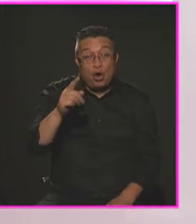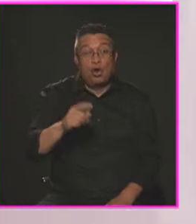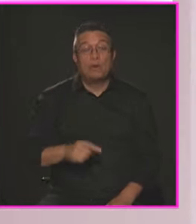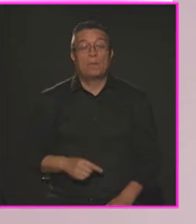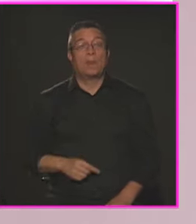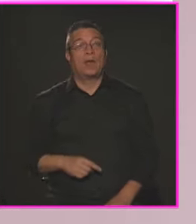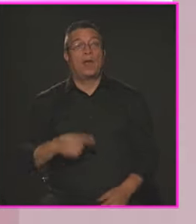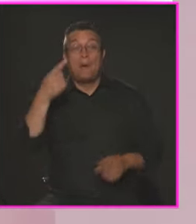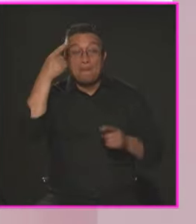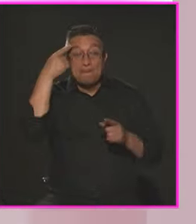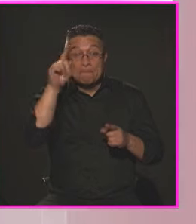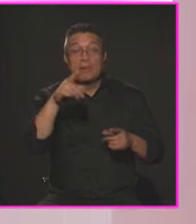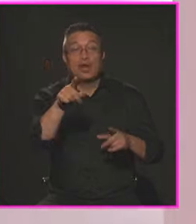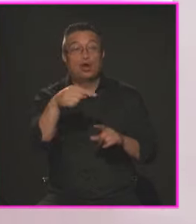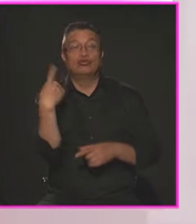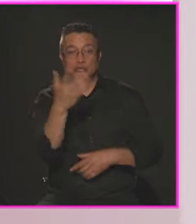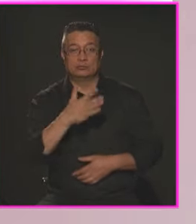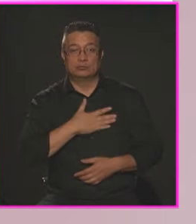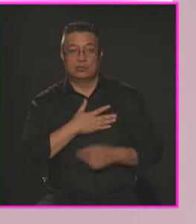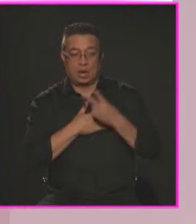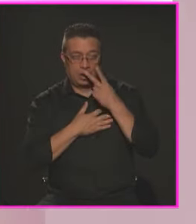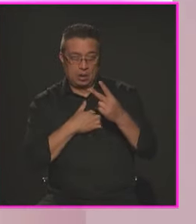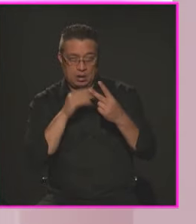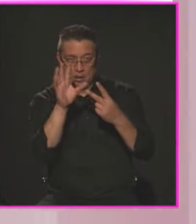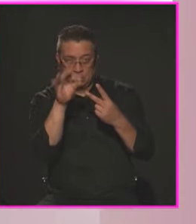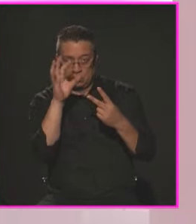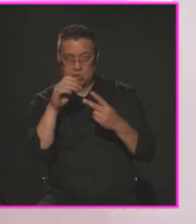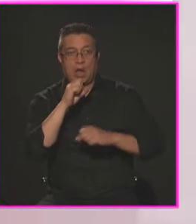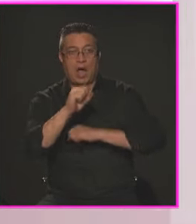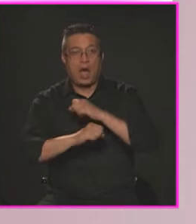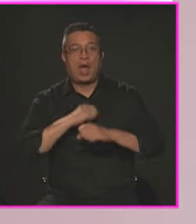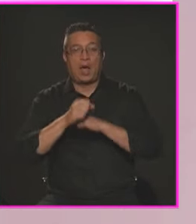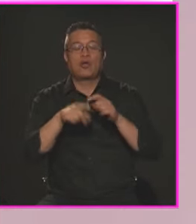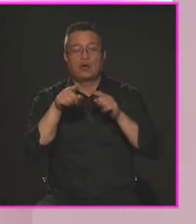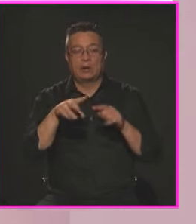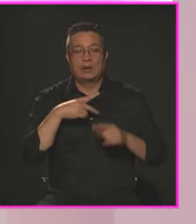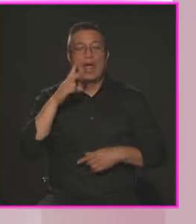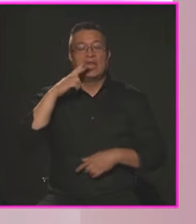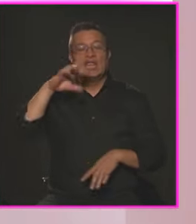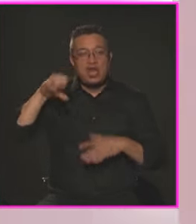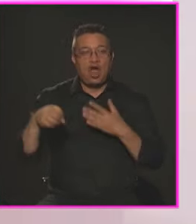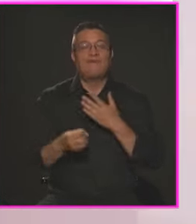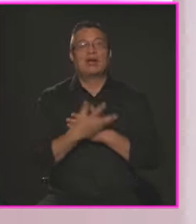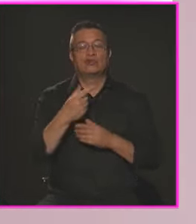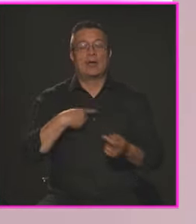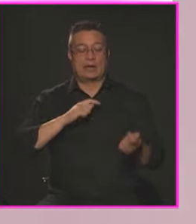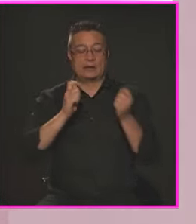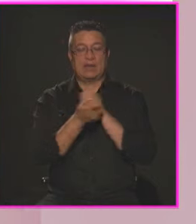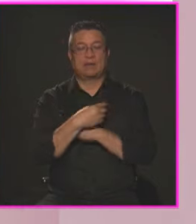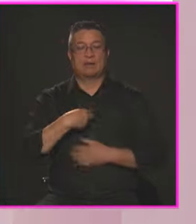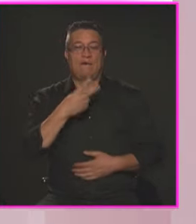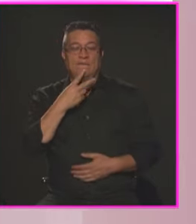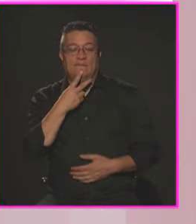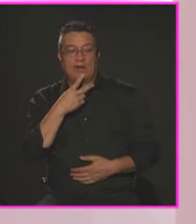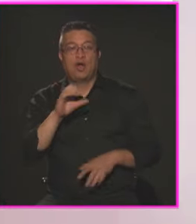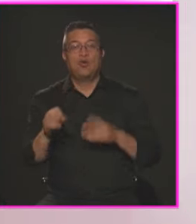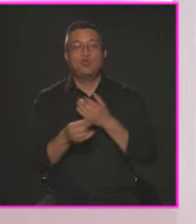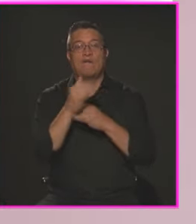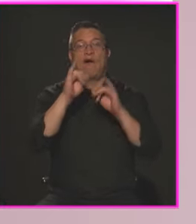noticed during the last 100 years, that this has led to innovations which have changed our lives. New ways to produce